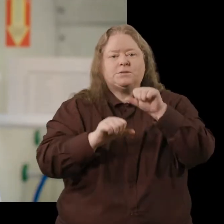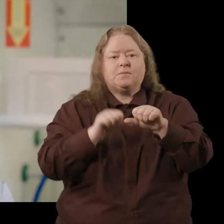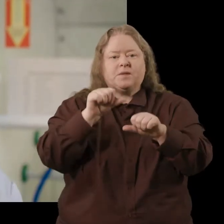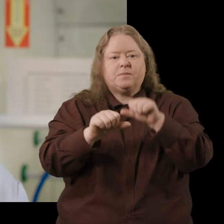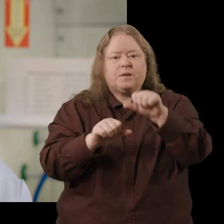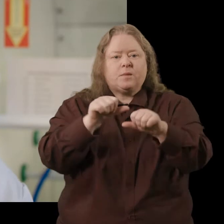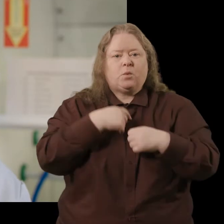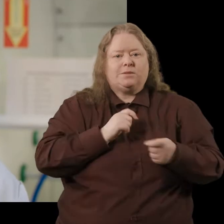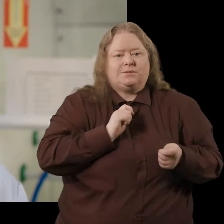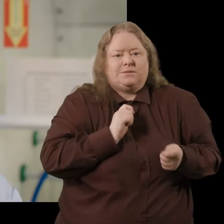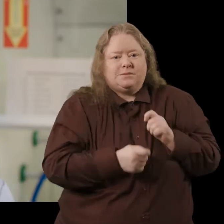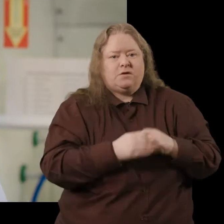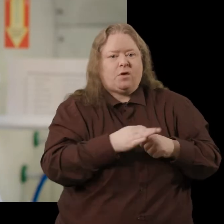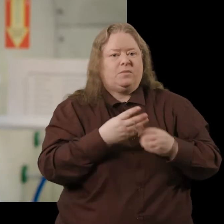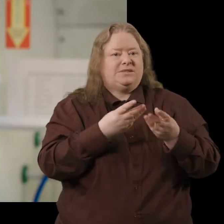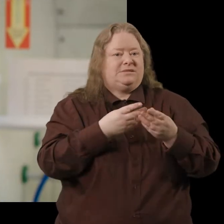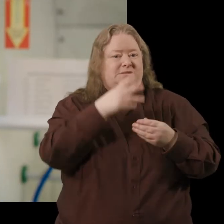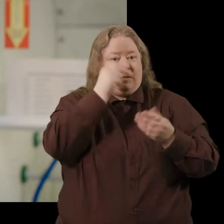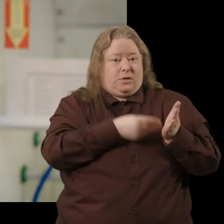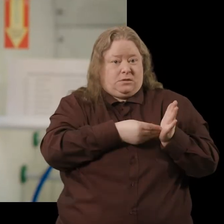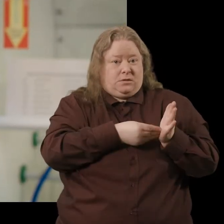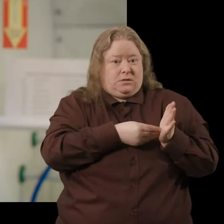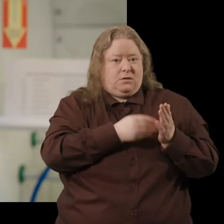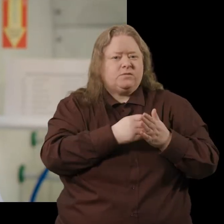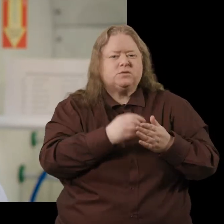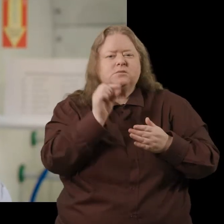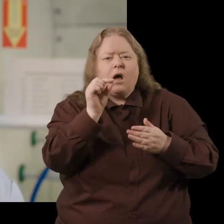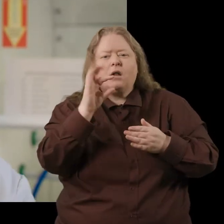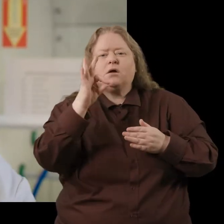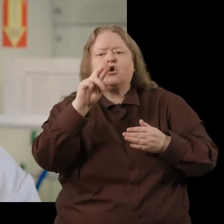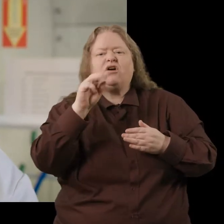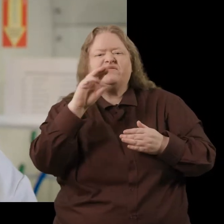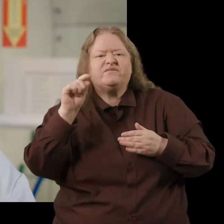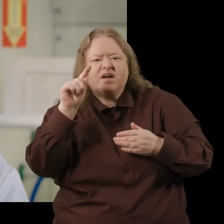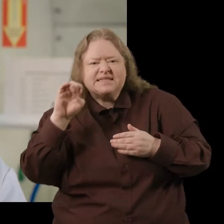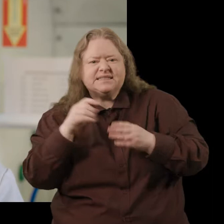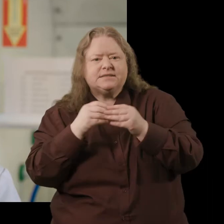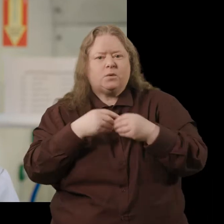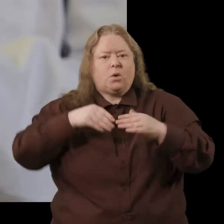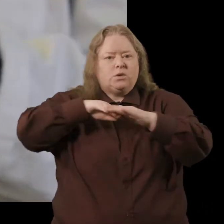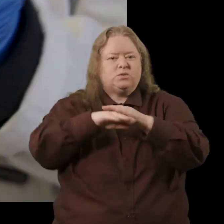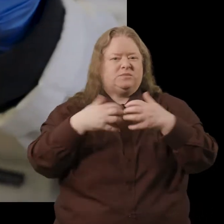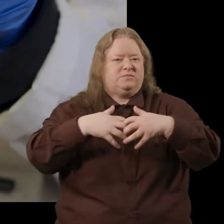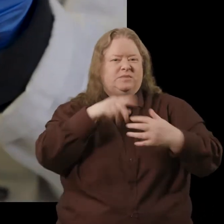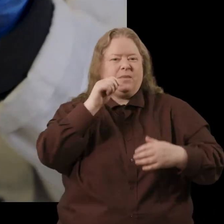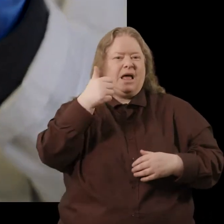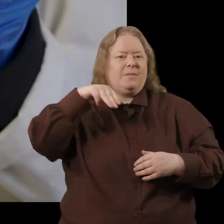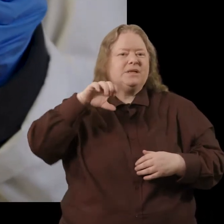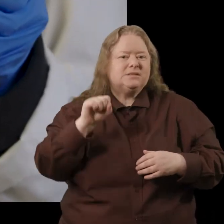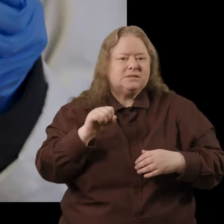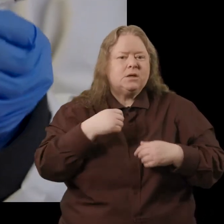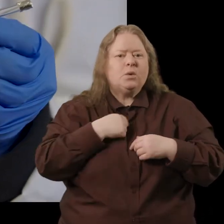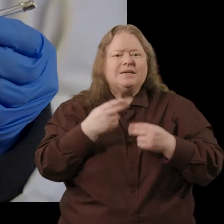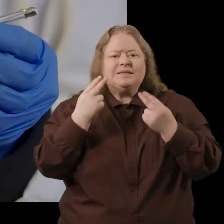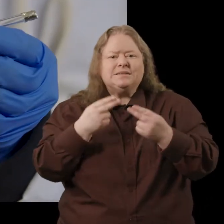we transform it from the sample into a small graphite pellet, which is what goes into the AMS. So we need to load a small